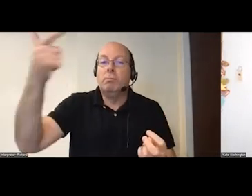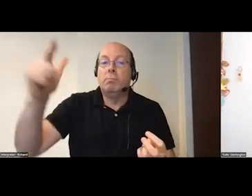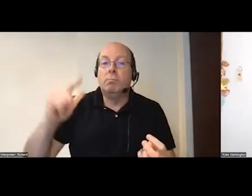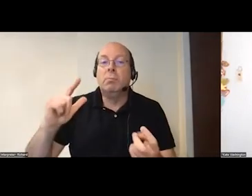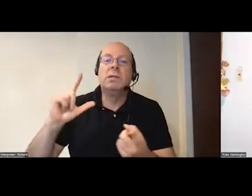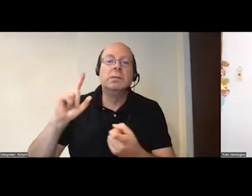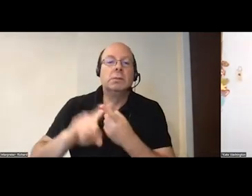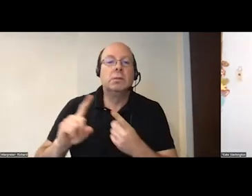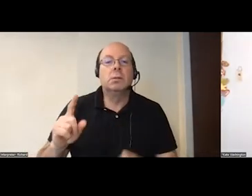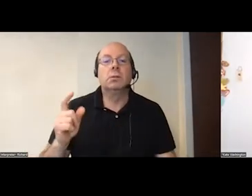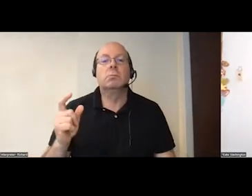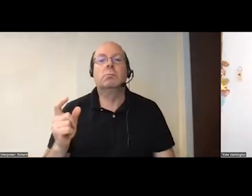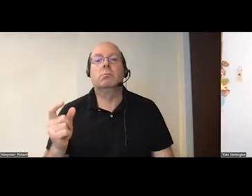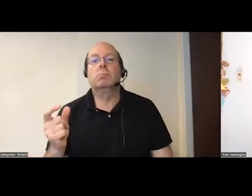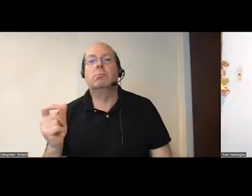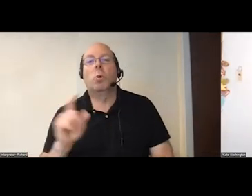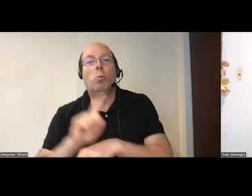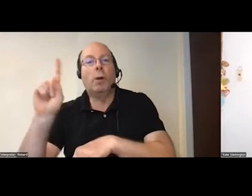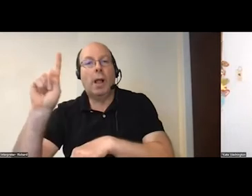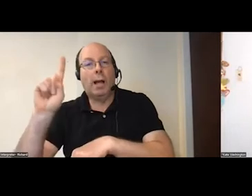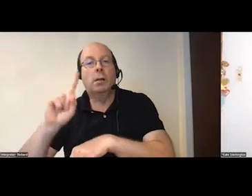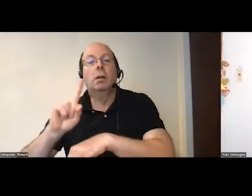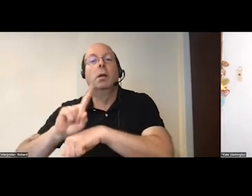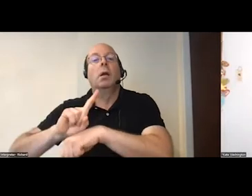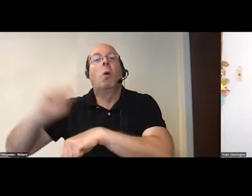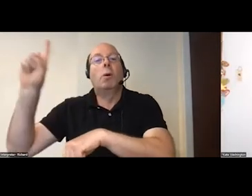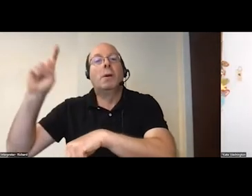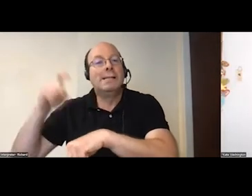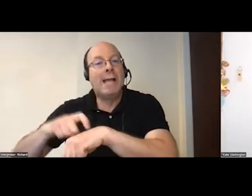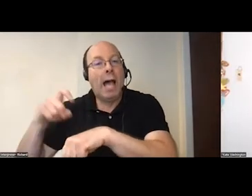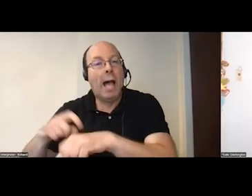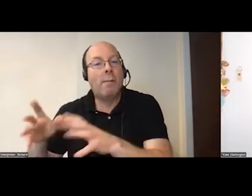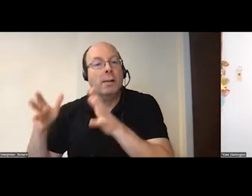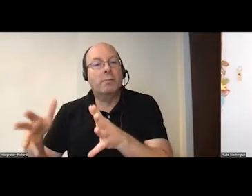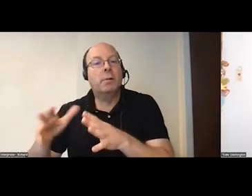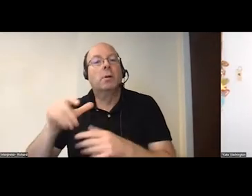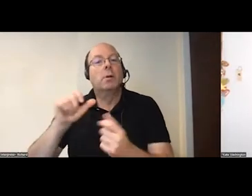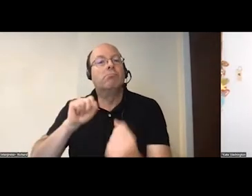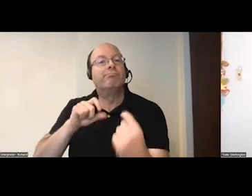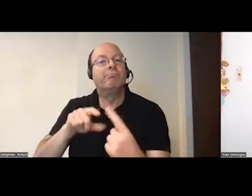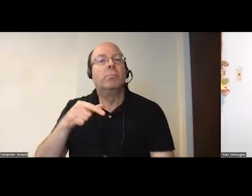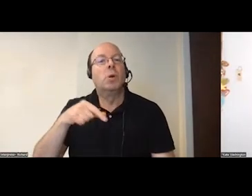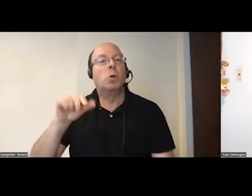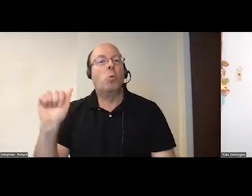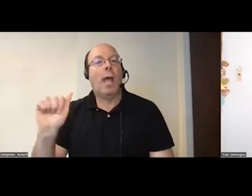until about 1 o'clock. Then we'll have plenty of question time for that Q&A that we talked about. And